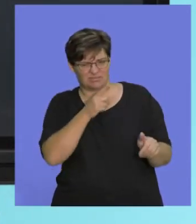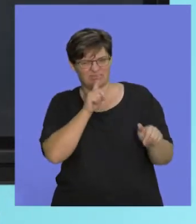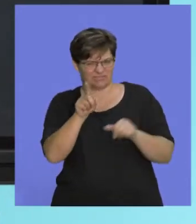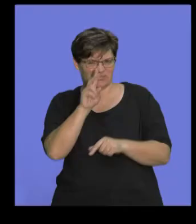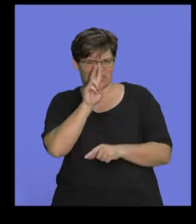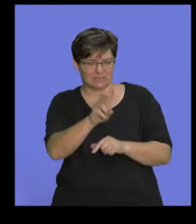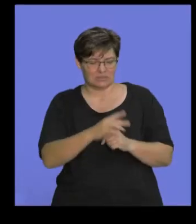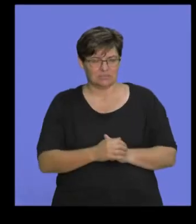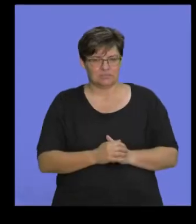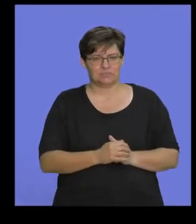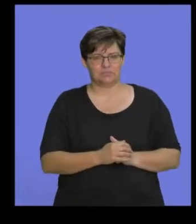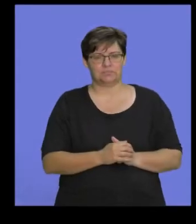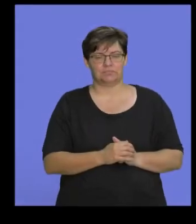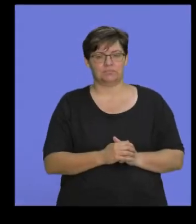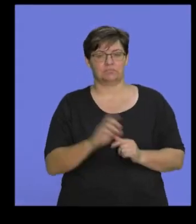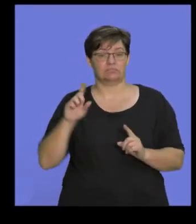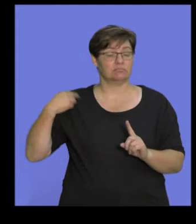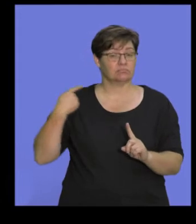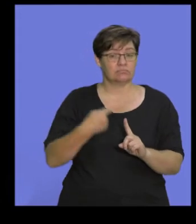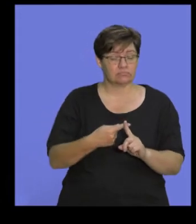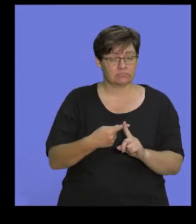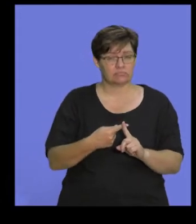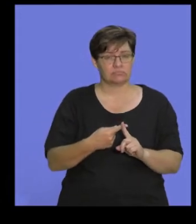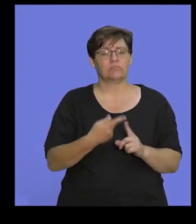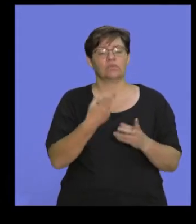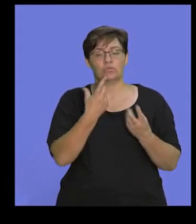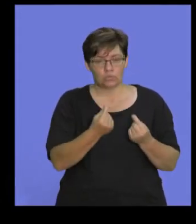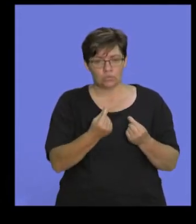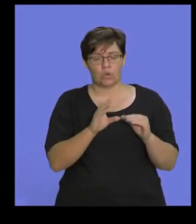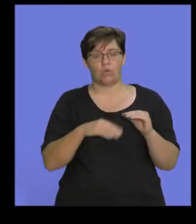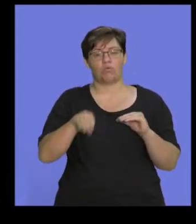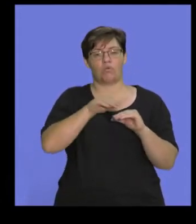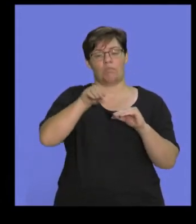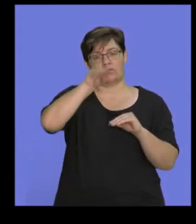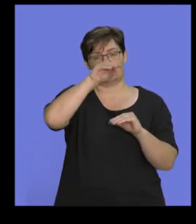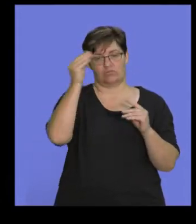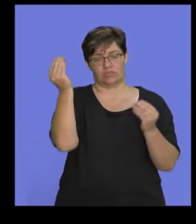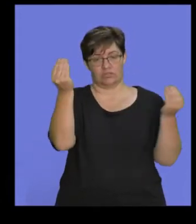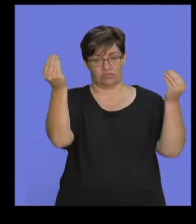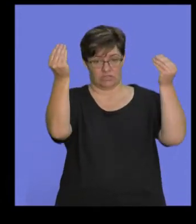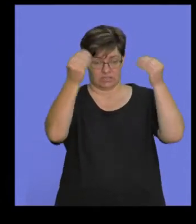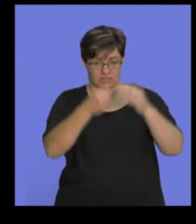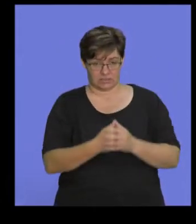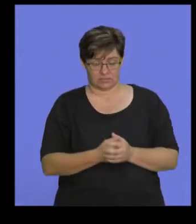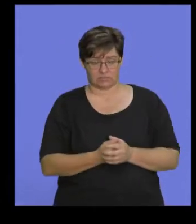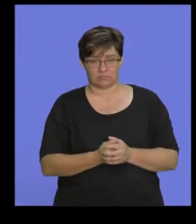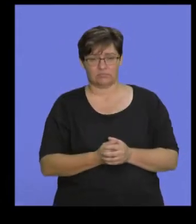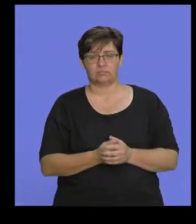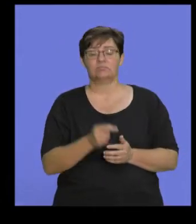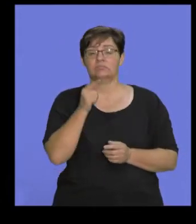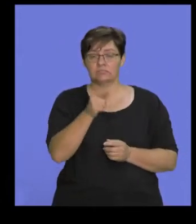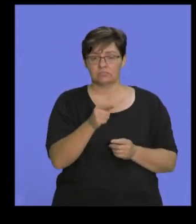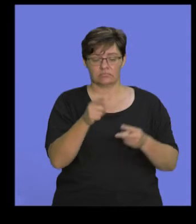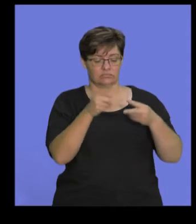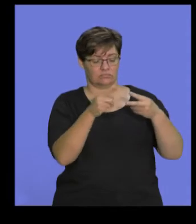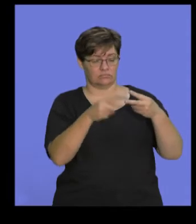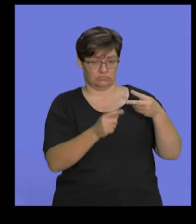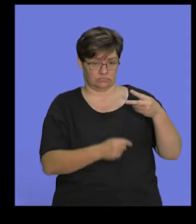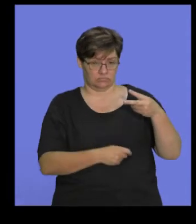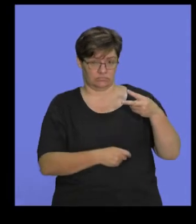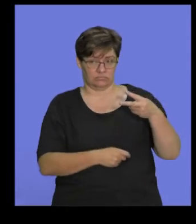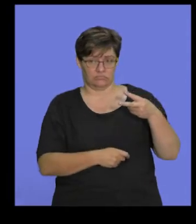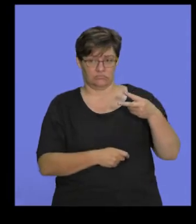to that. Now, so far, we are busy with compound interest. And compound interest is in two branches. There's